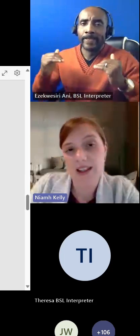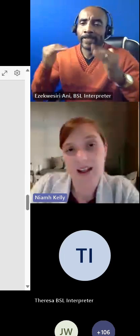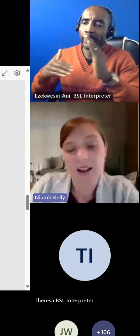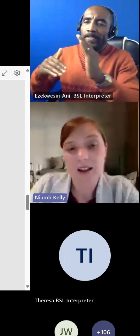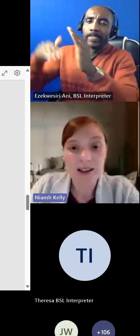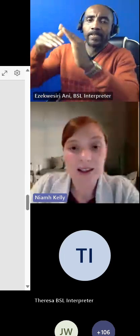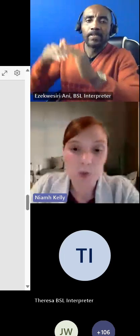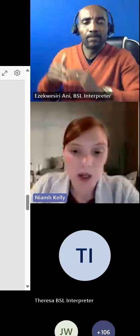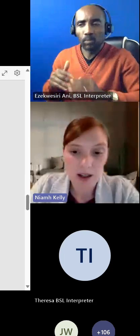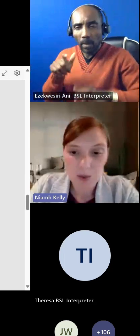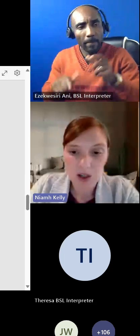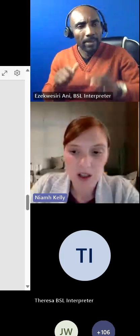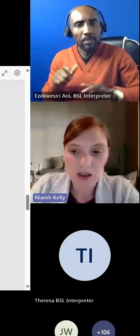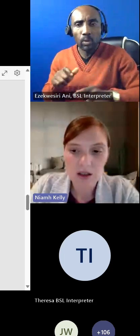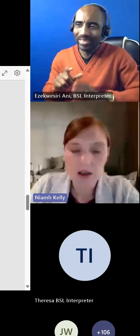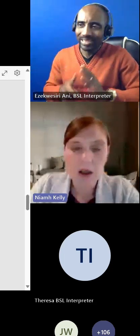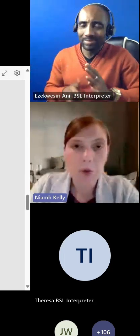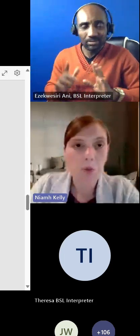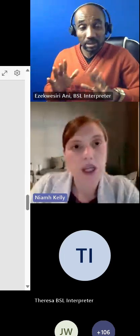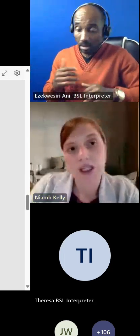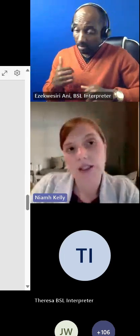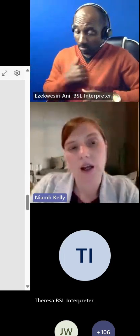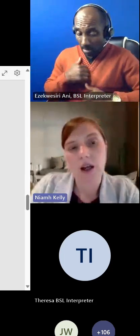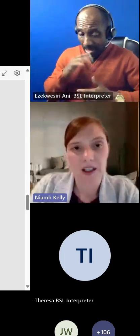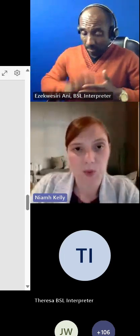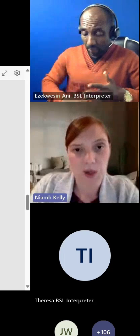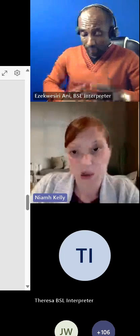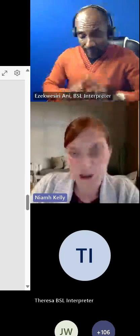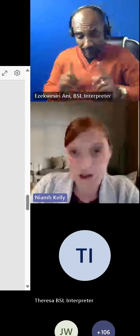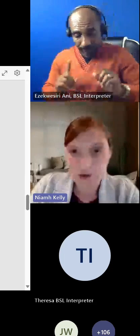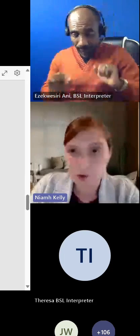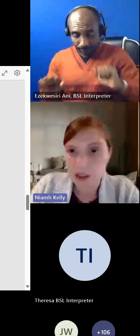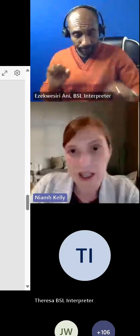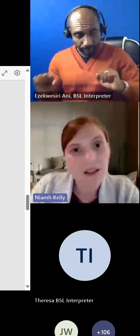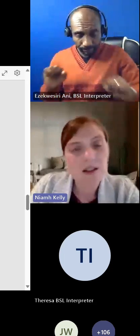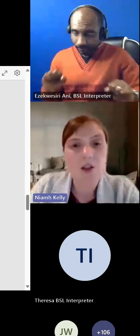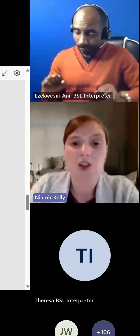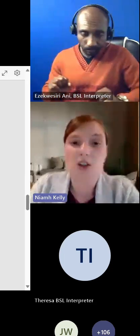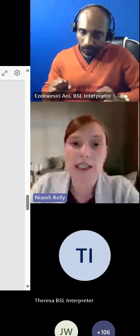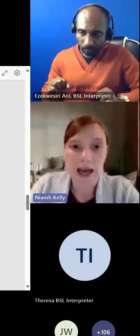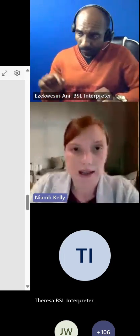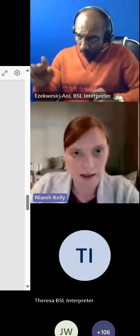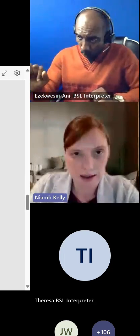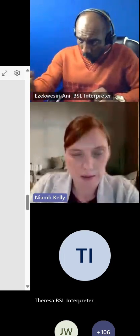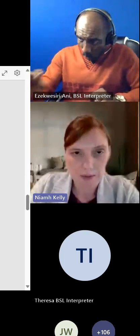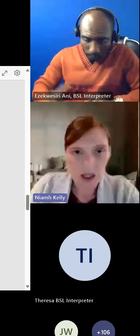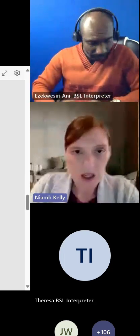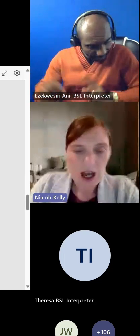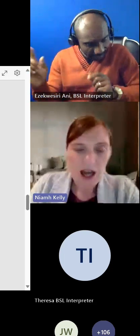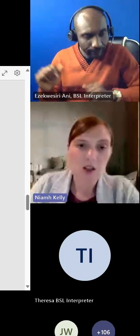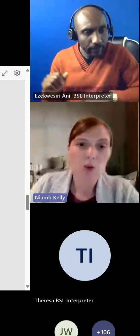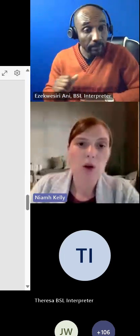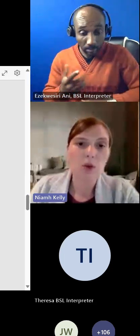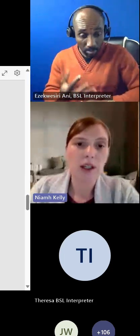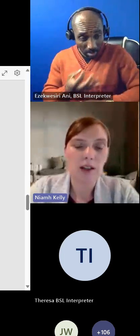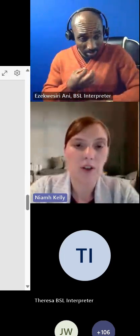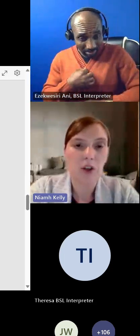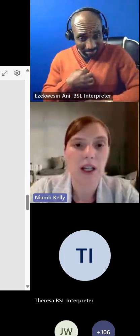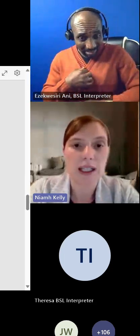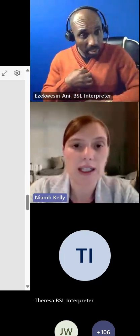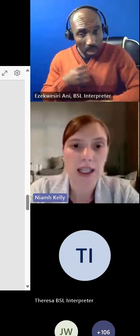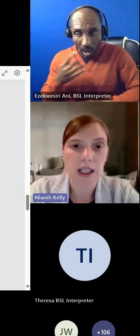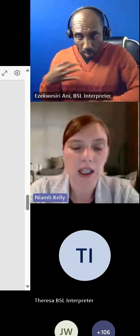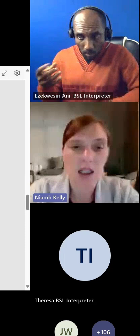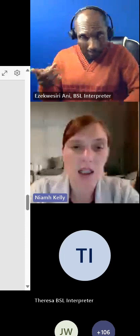will always say, this is my experience. It's not the experience of somebody else. You need to ask them. And so what we